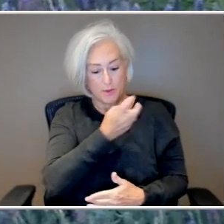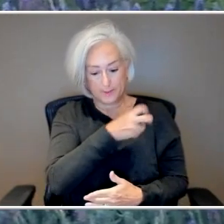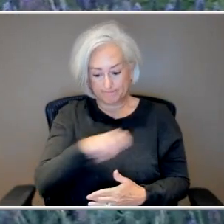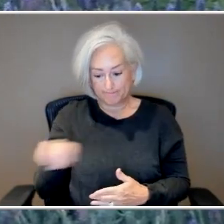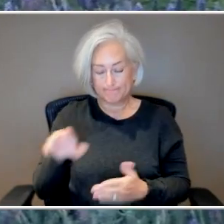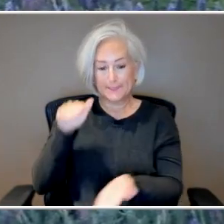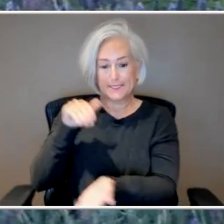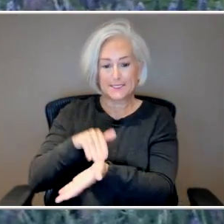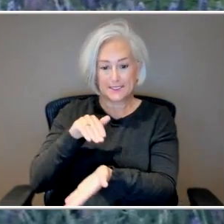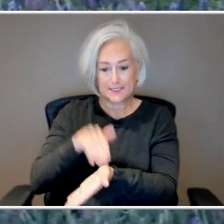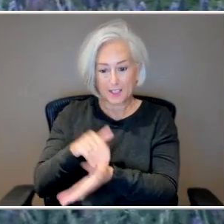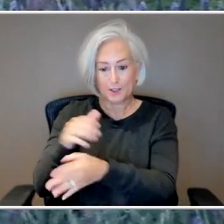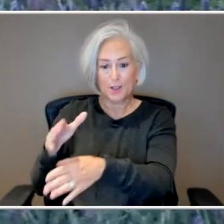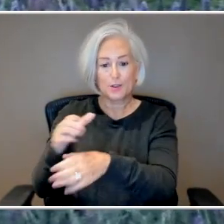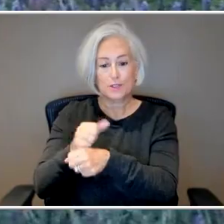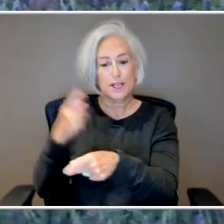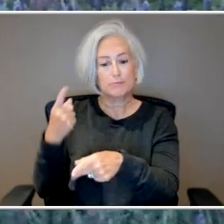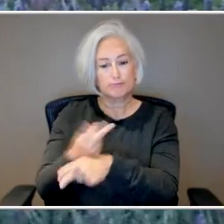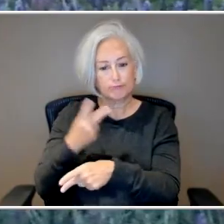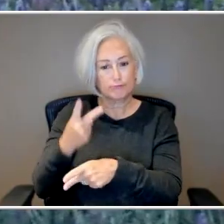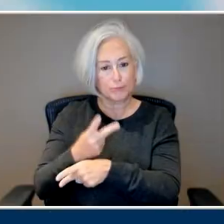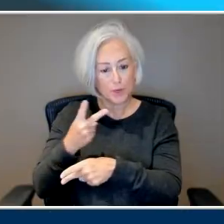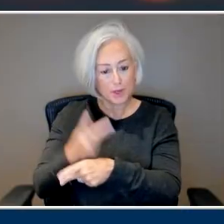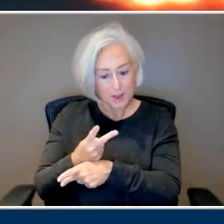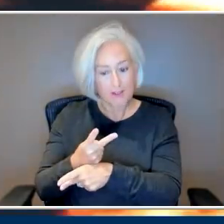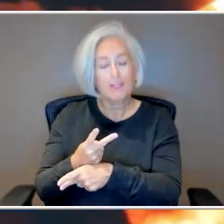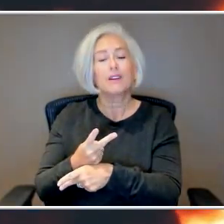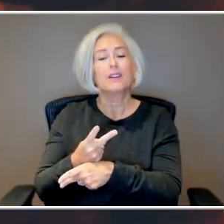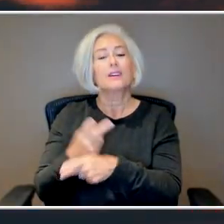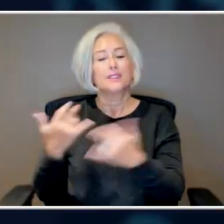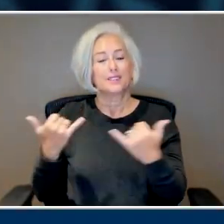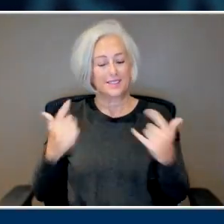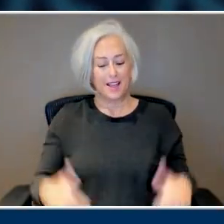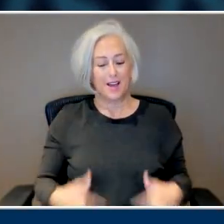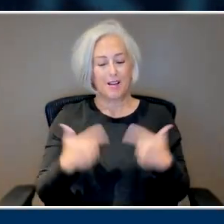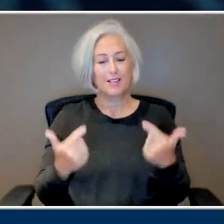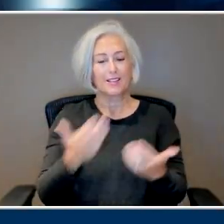living well with ulcerative colitis.